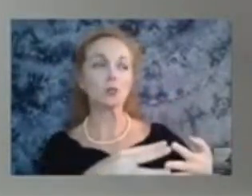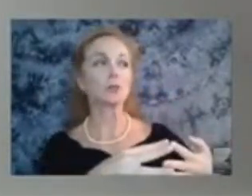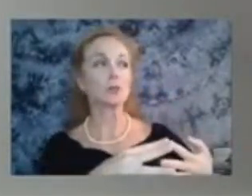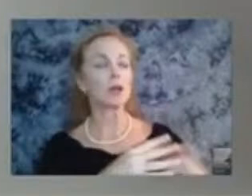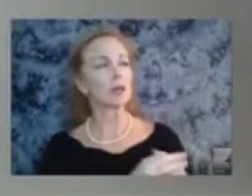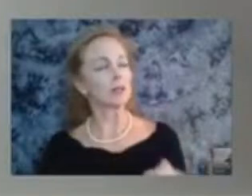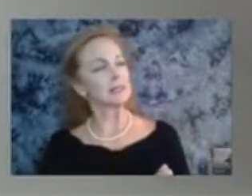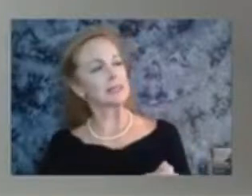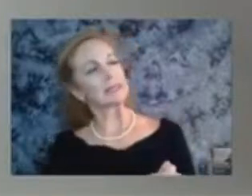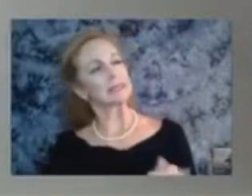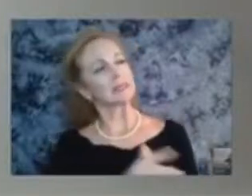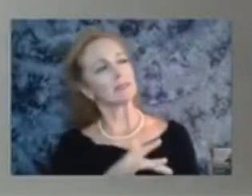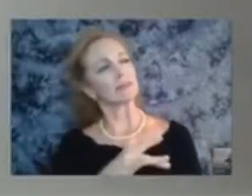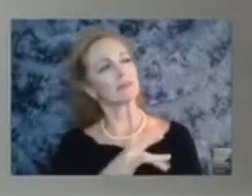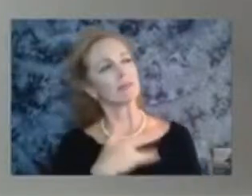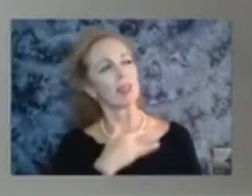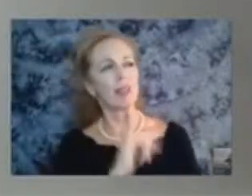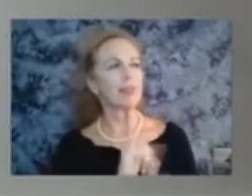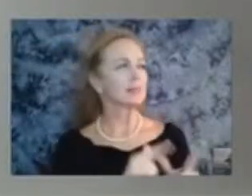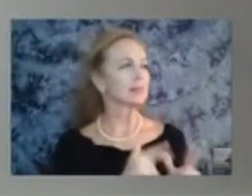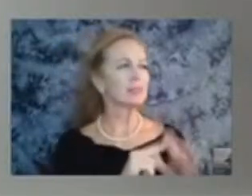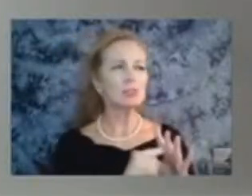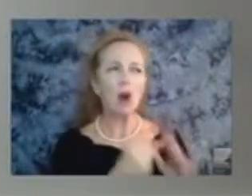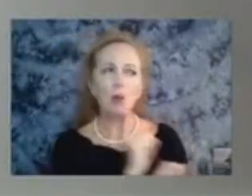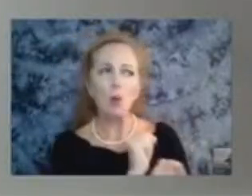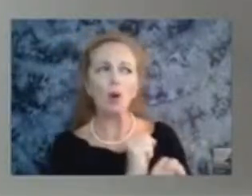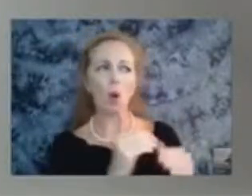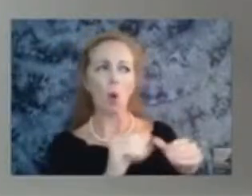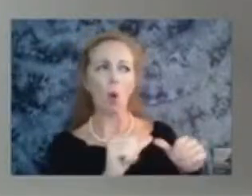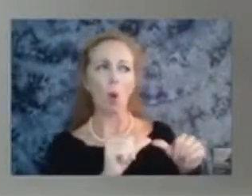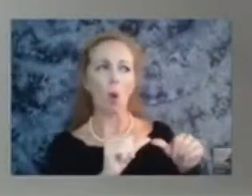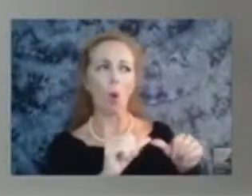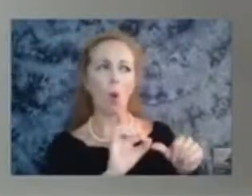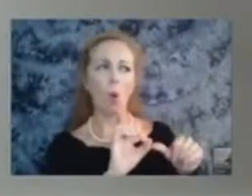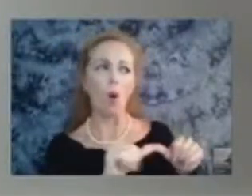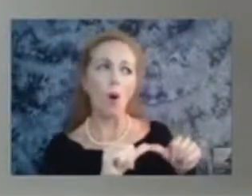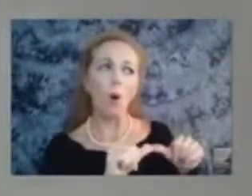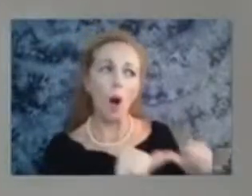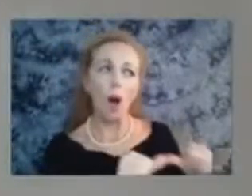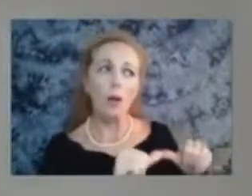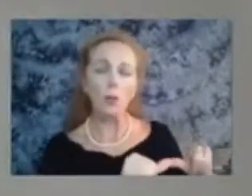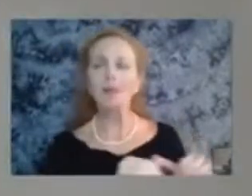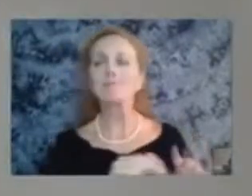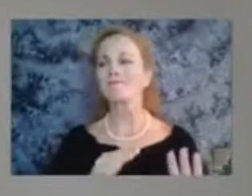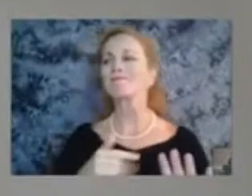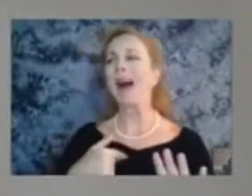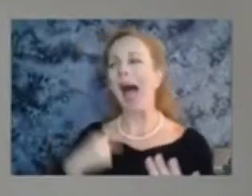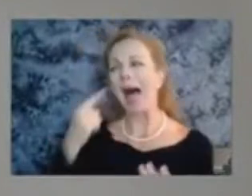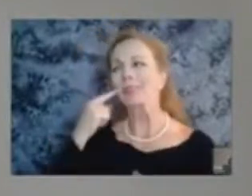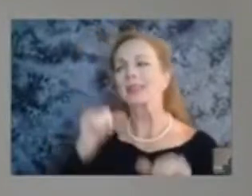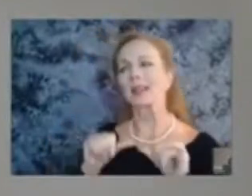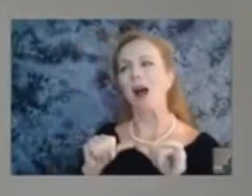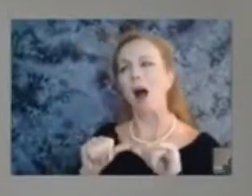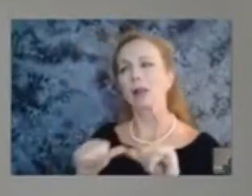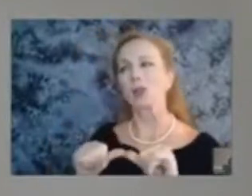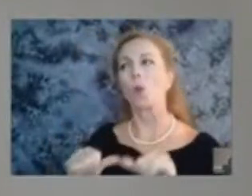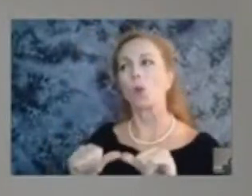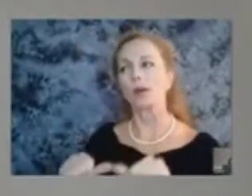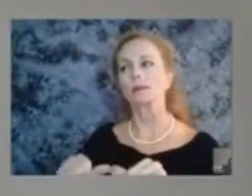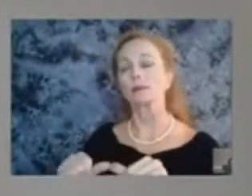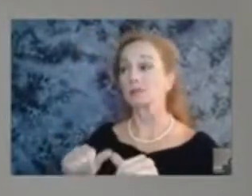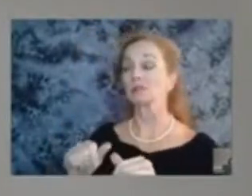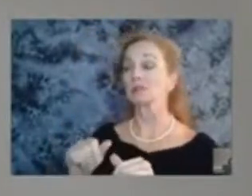or started work, or where are we? I do think it's a little bit ongoing work. Can we hit a start target?